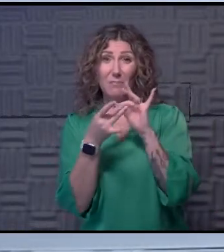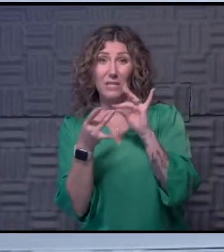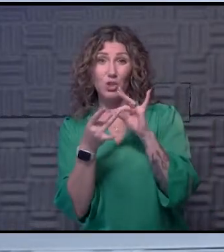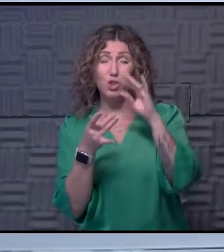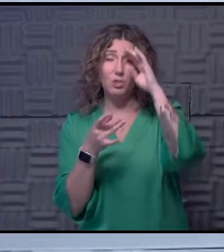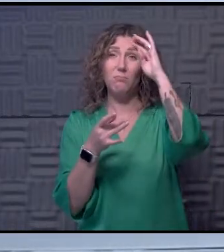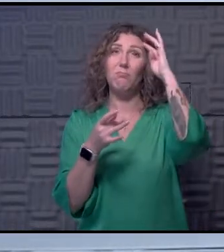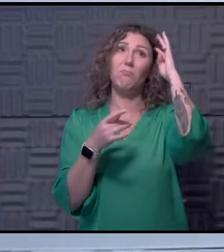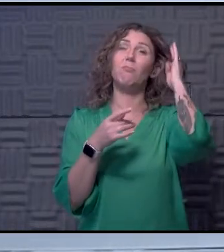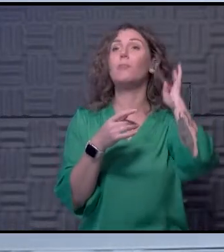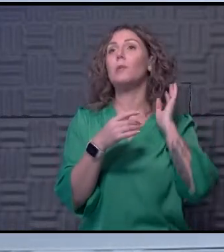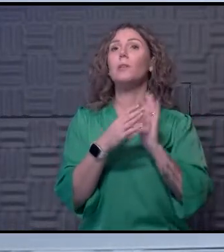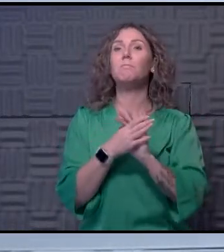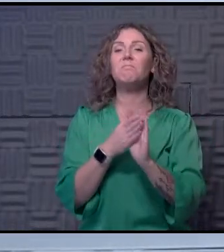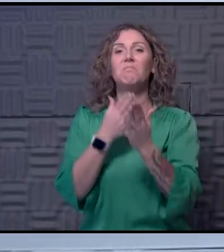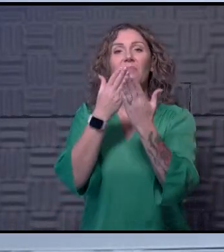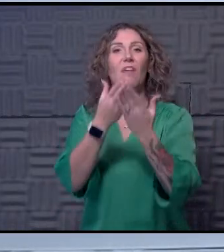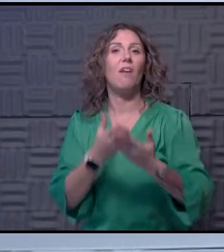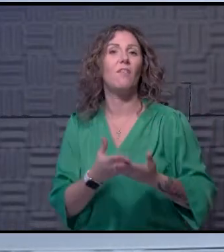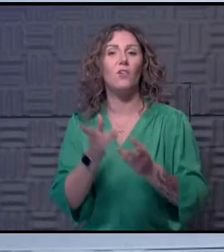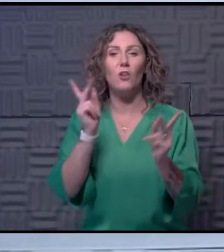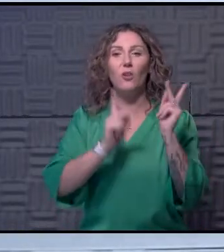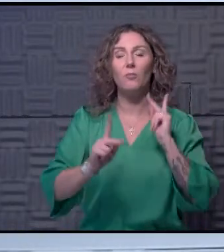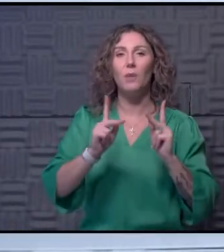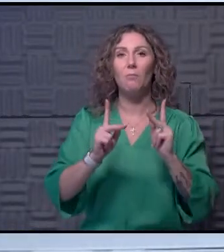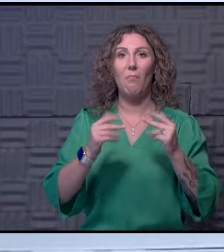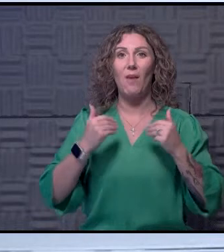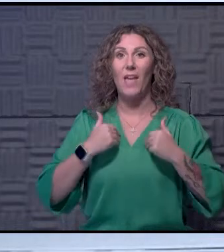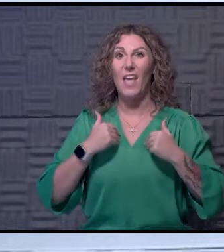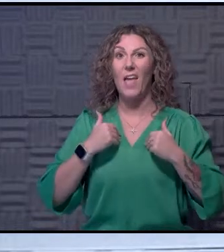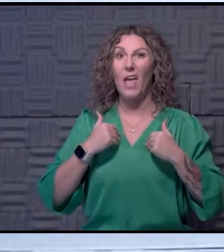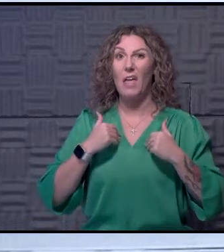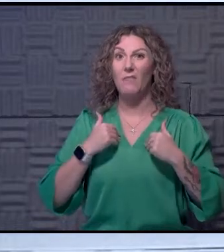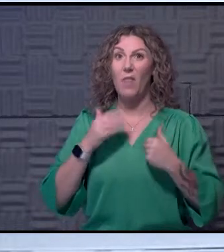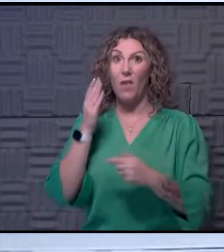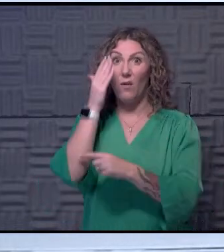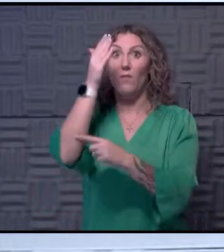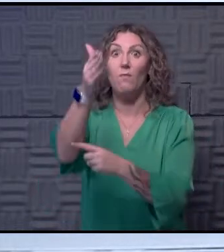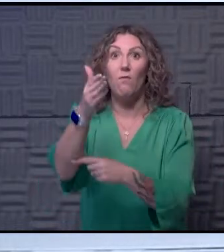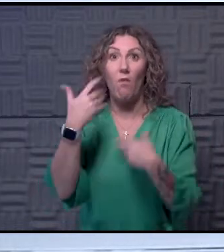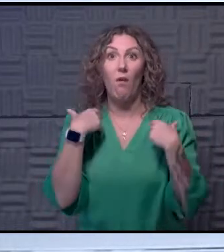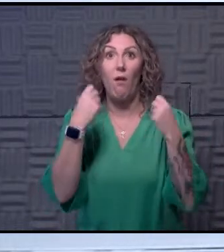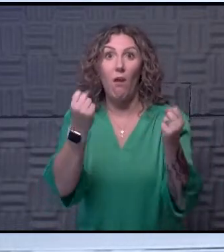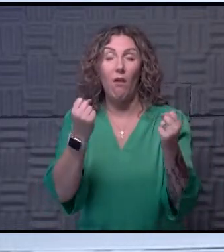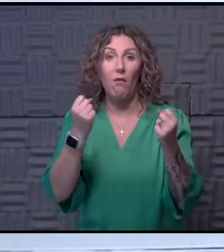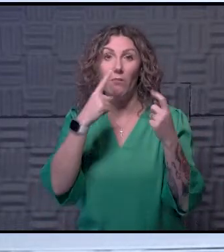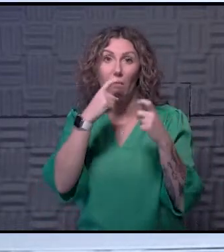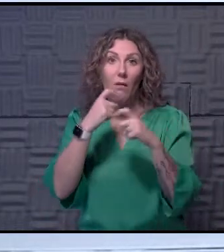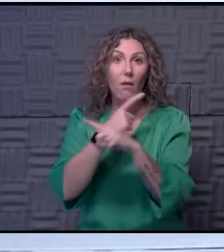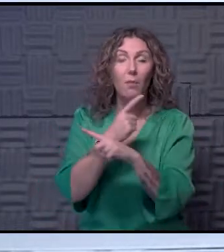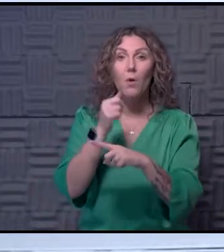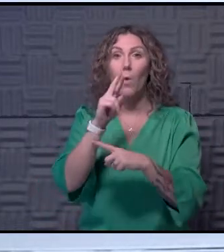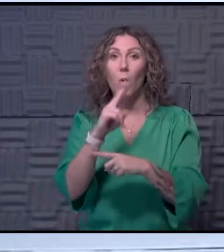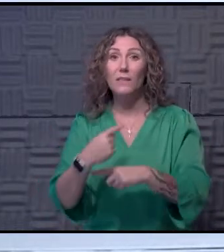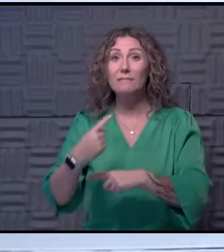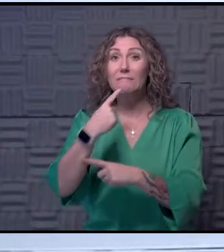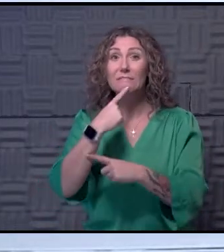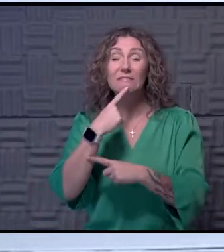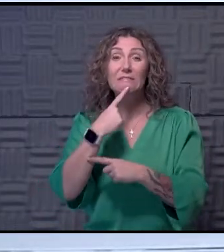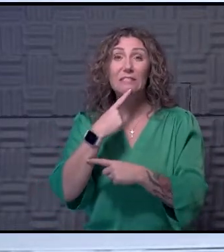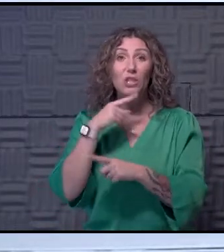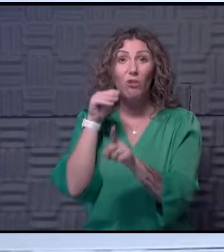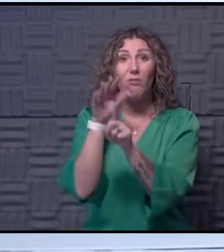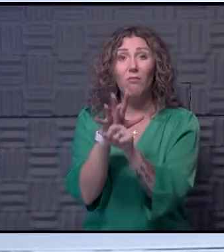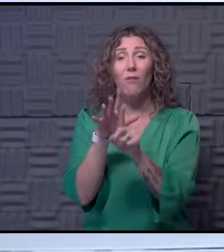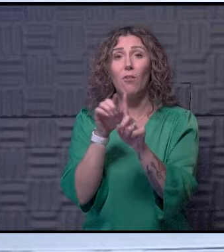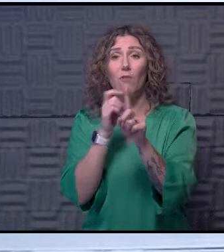the evidence of people facing long-term health complications or the really severe effects of